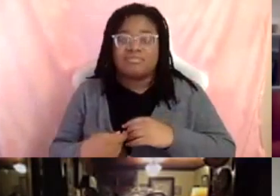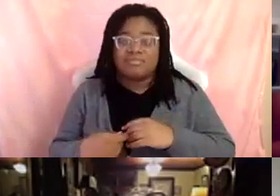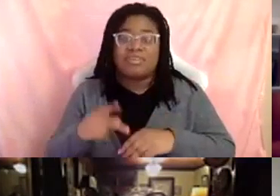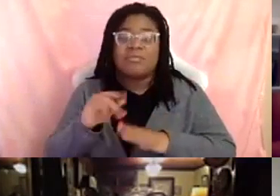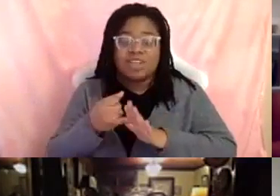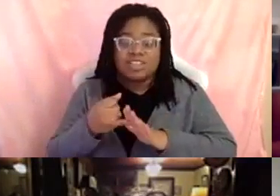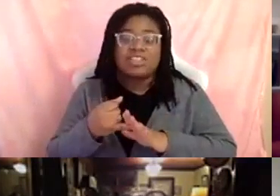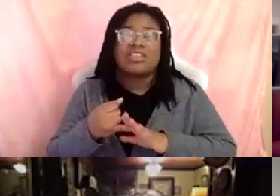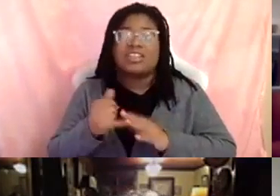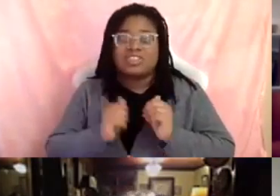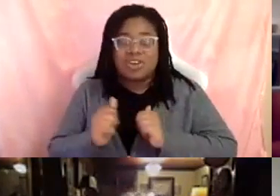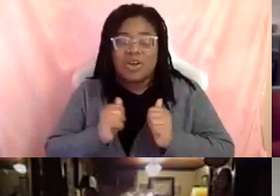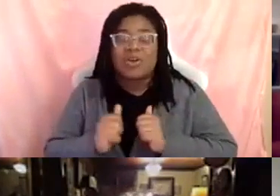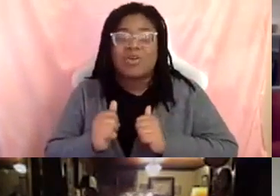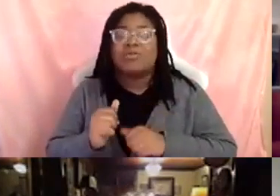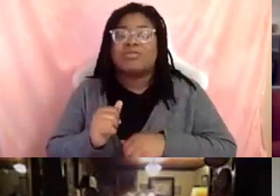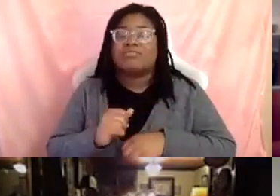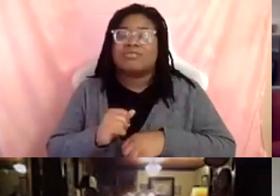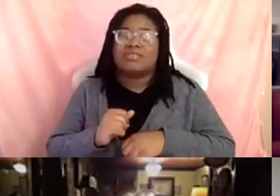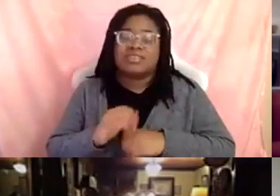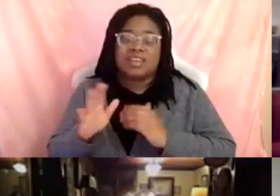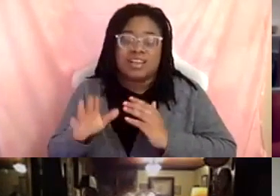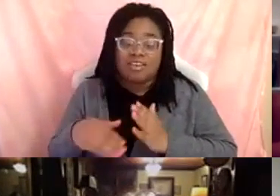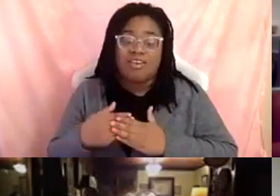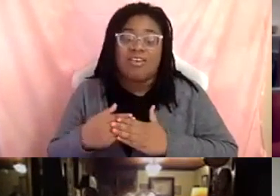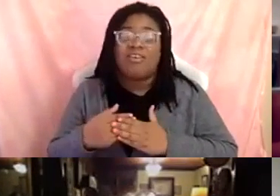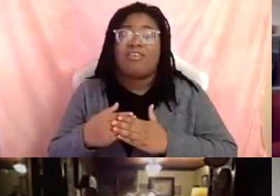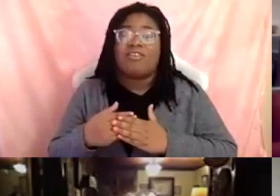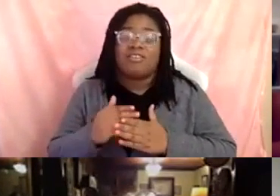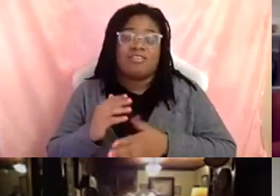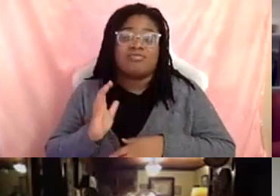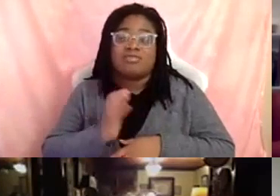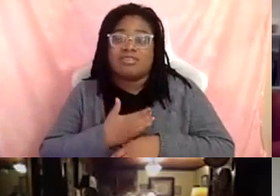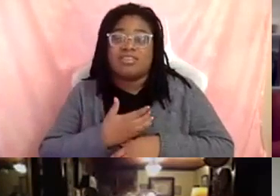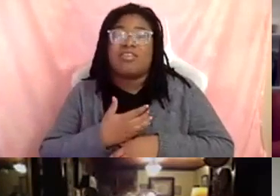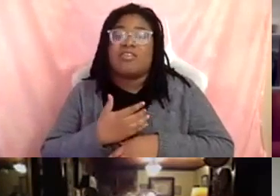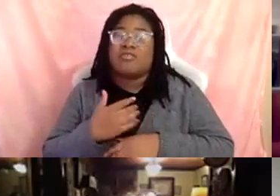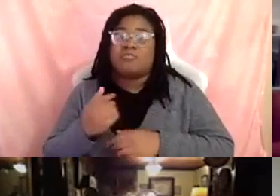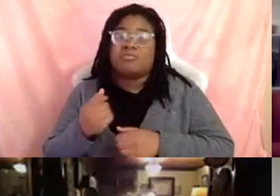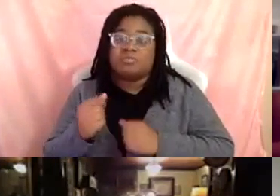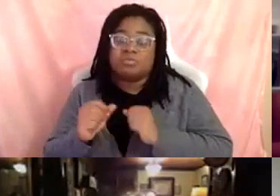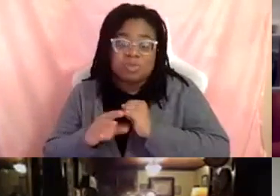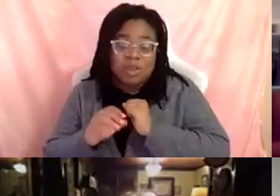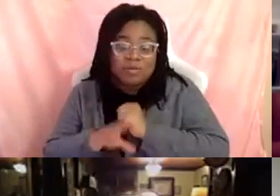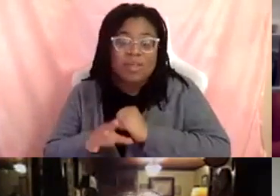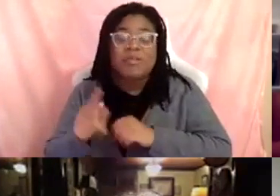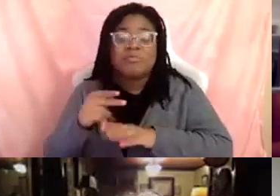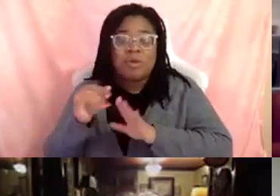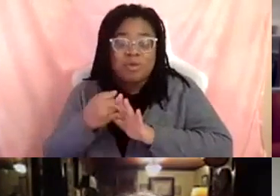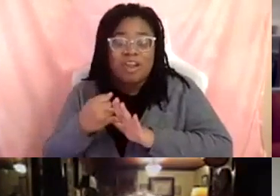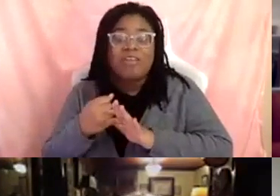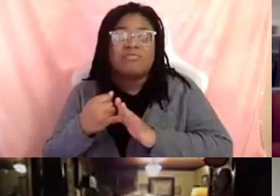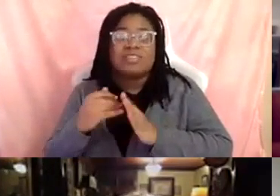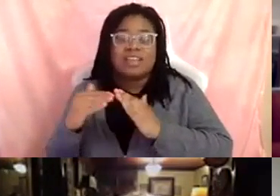series curator, Thomas Lax and Linka Tattersall, and our incredible public programs colleagues who we could have not done